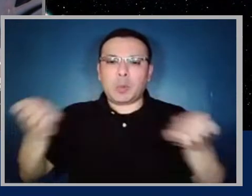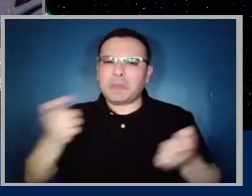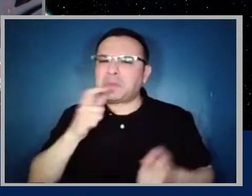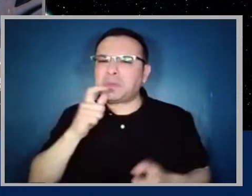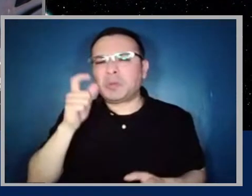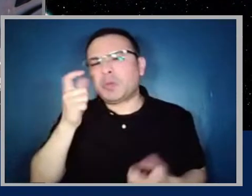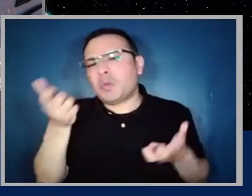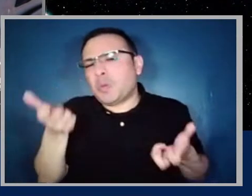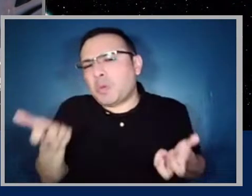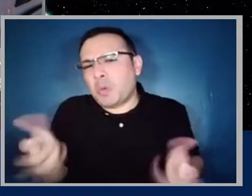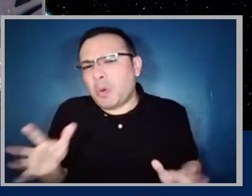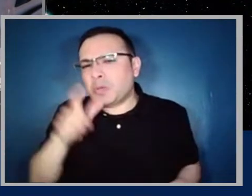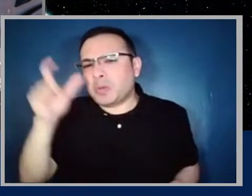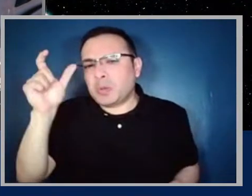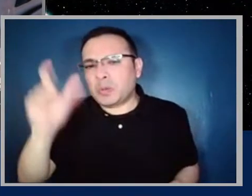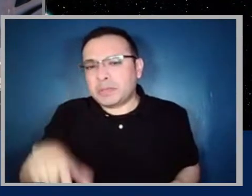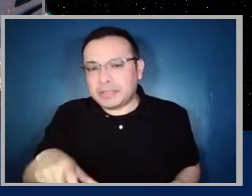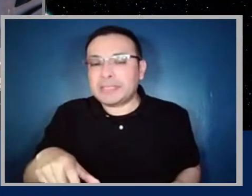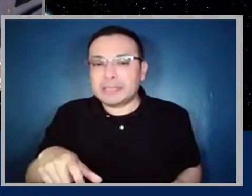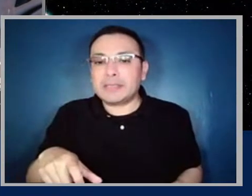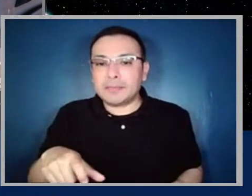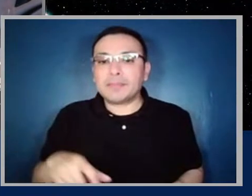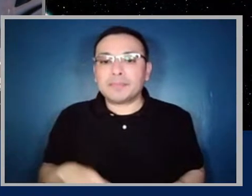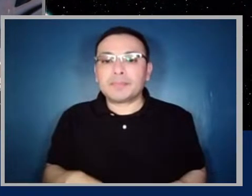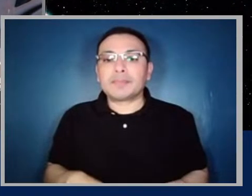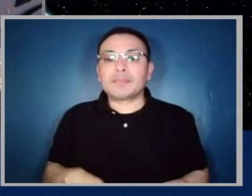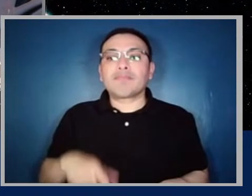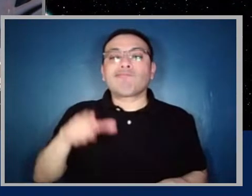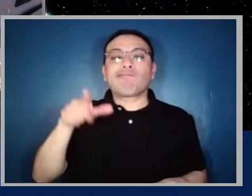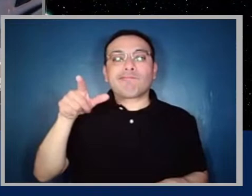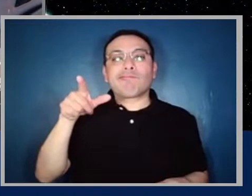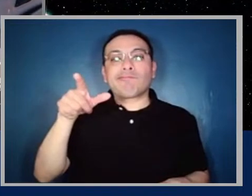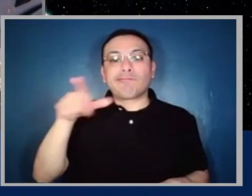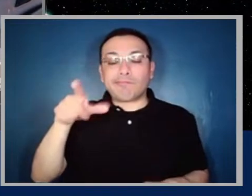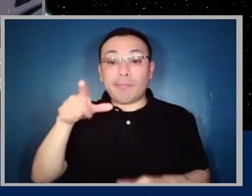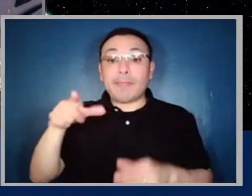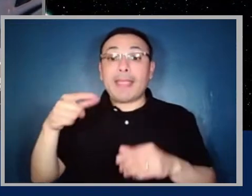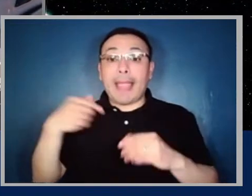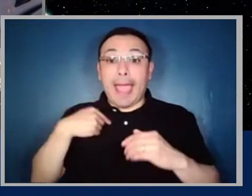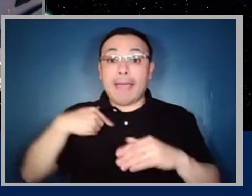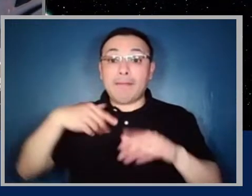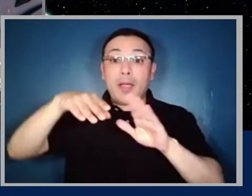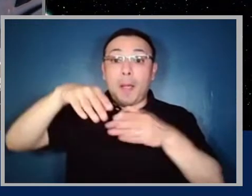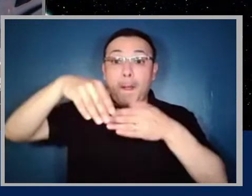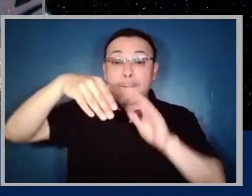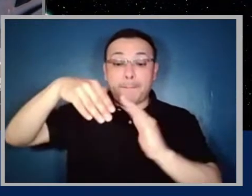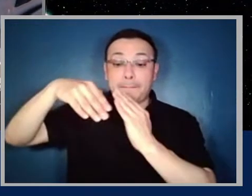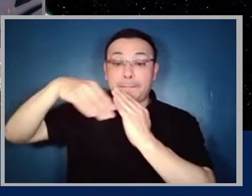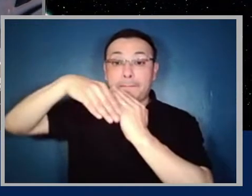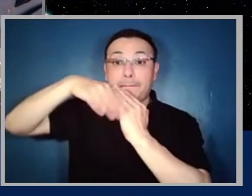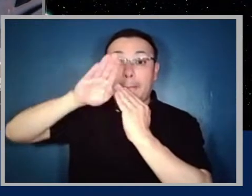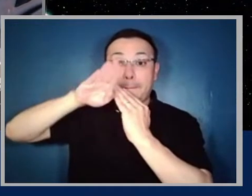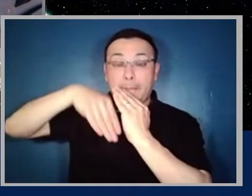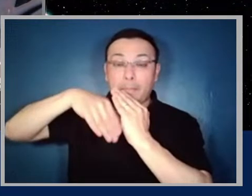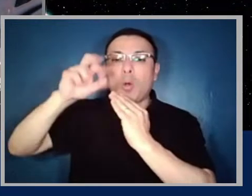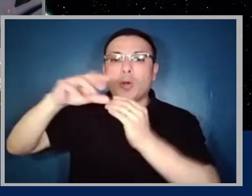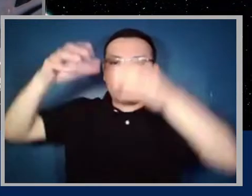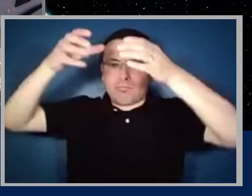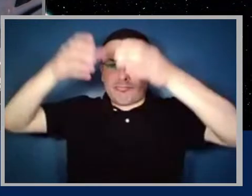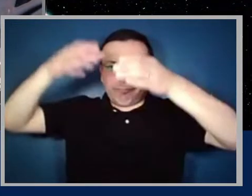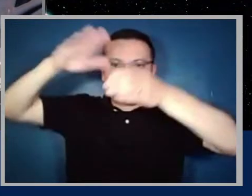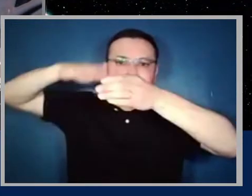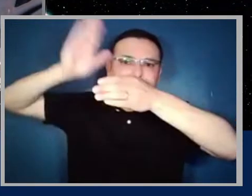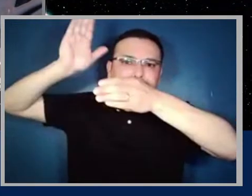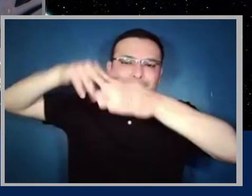also, very similar to what commercial crew does, which is our secondary path to getting the crew out if we need it. And so Vader also has